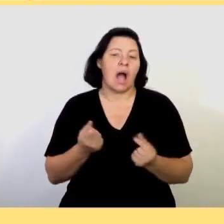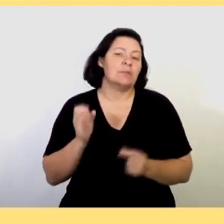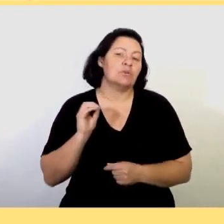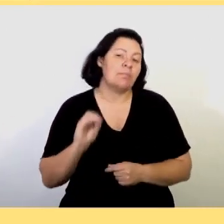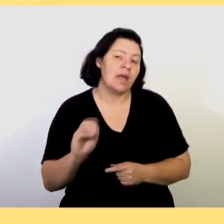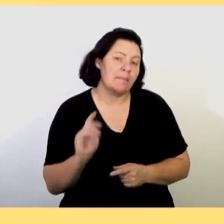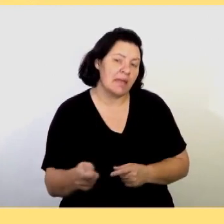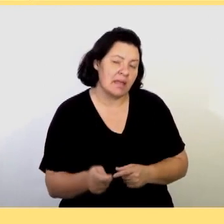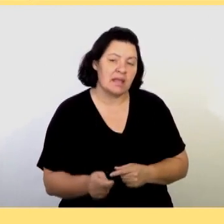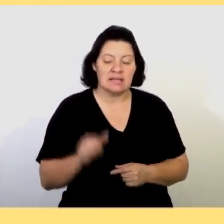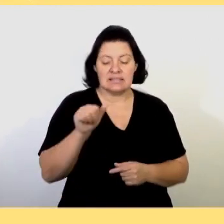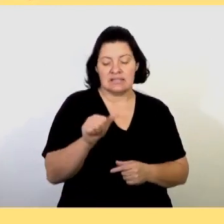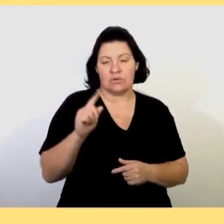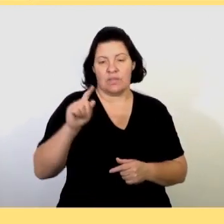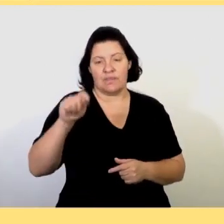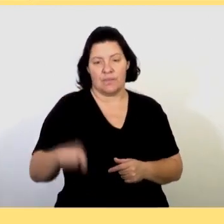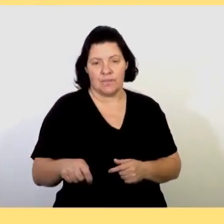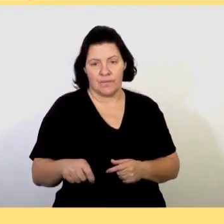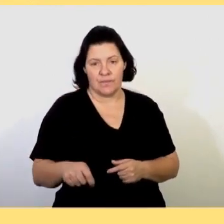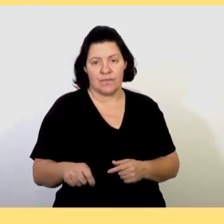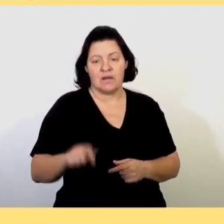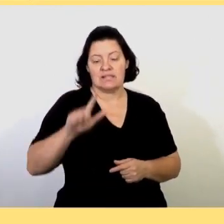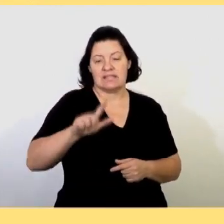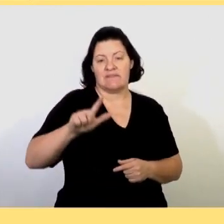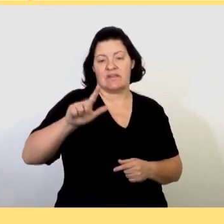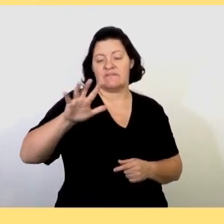how much did we pay?